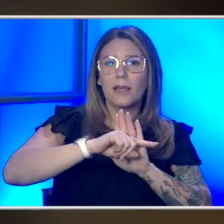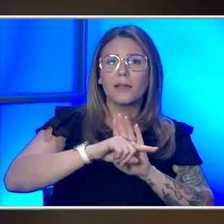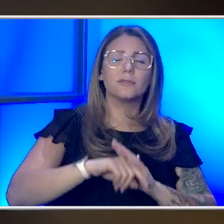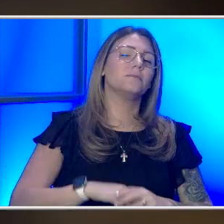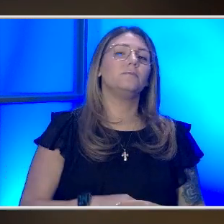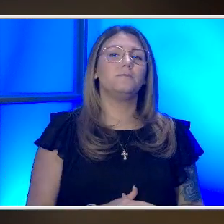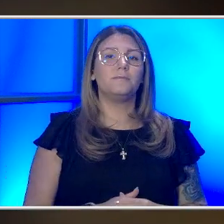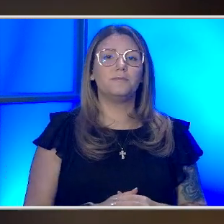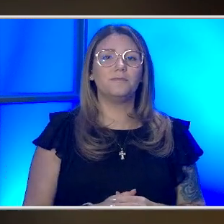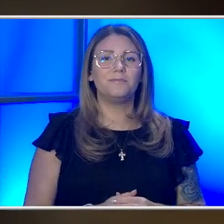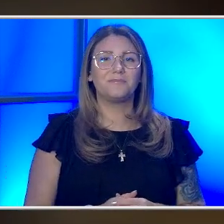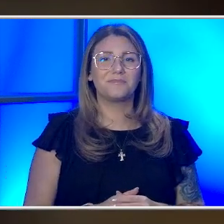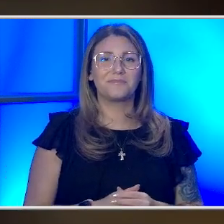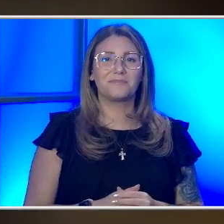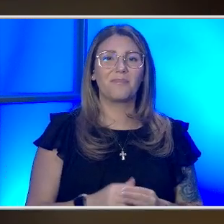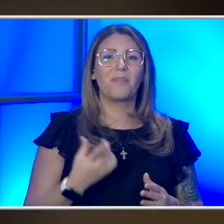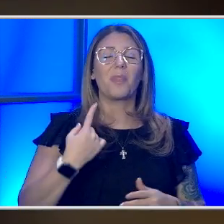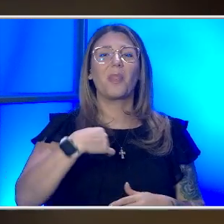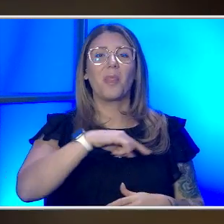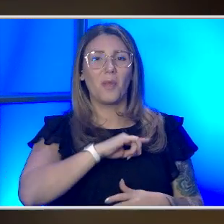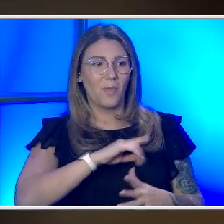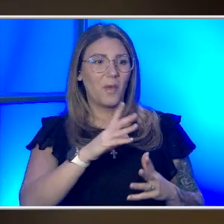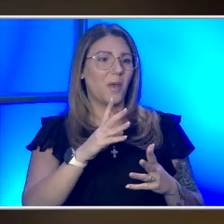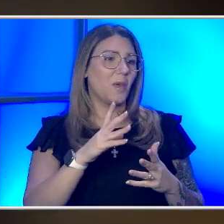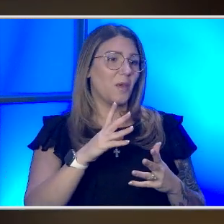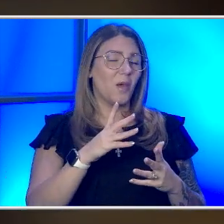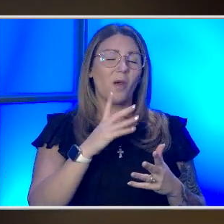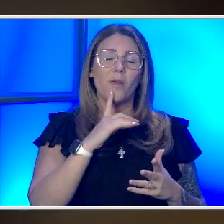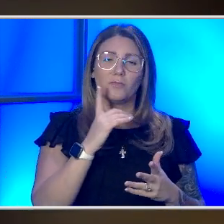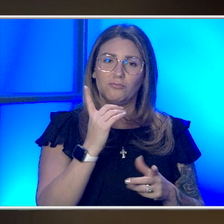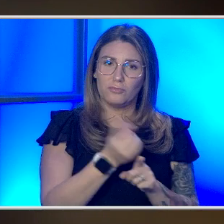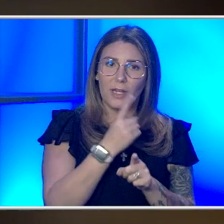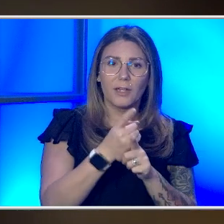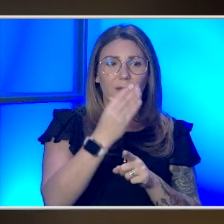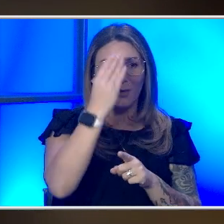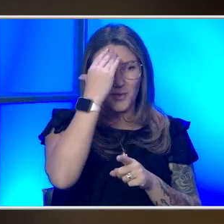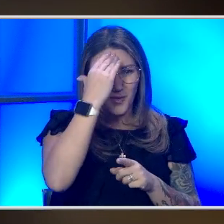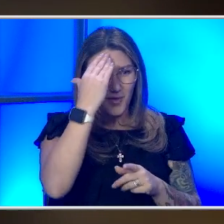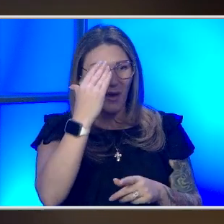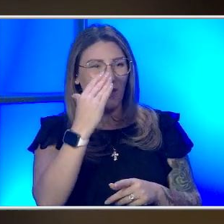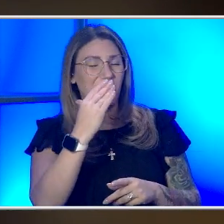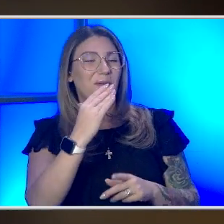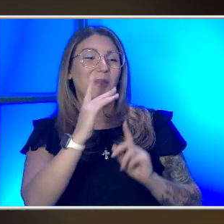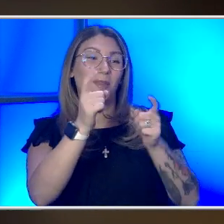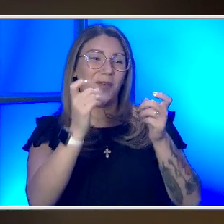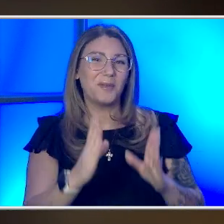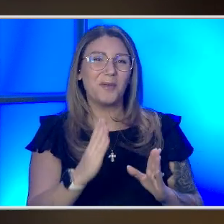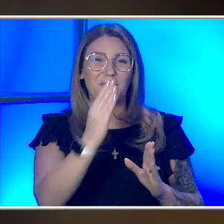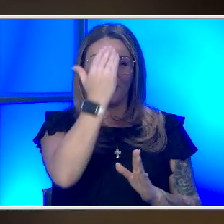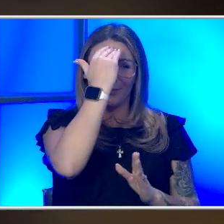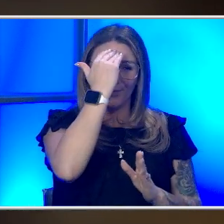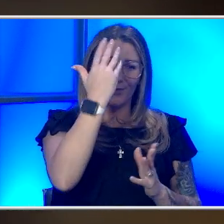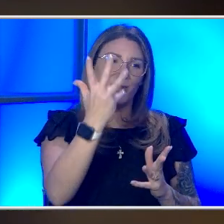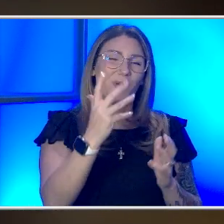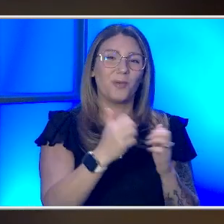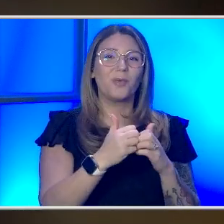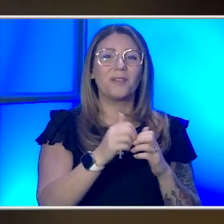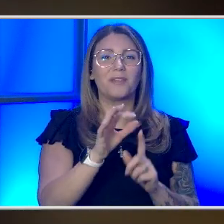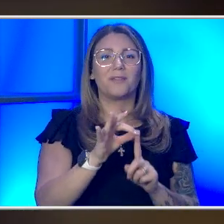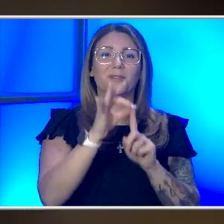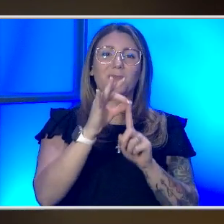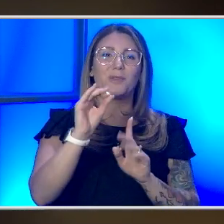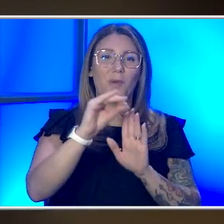who have donated with us regularly are aware that we communicate to them like that, especially with those O neg donors. So you're probably going to be